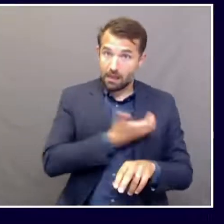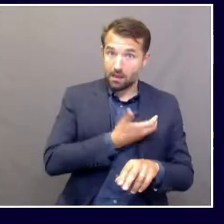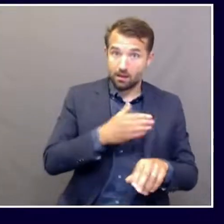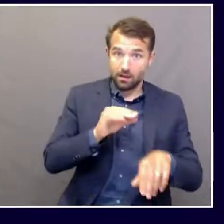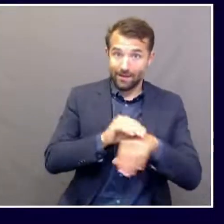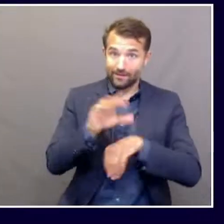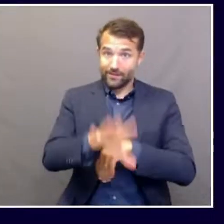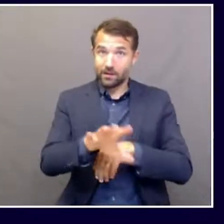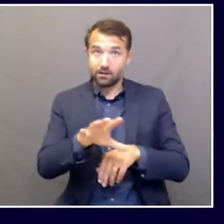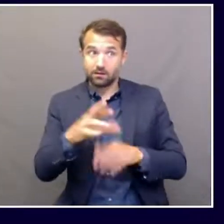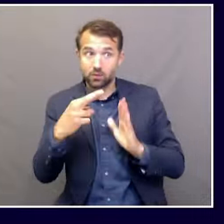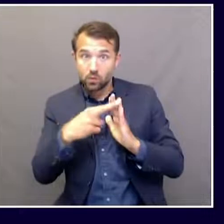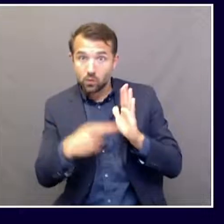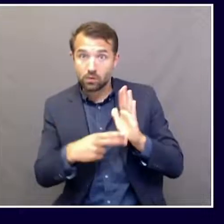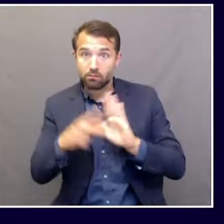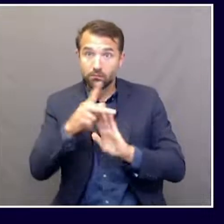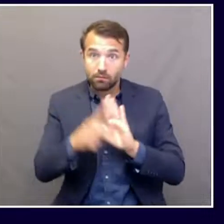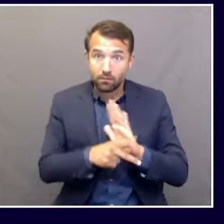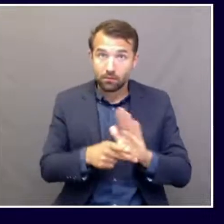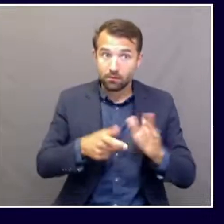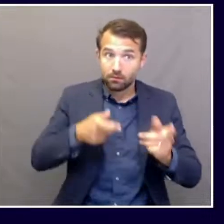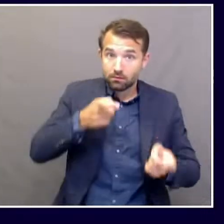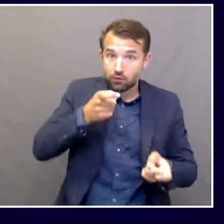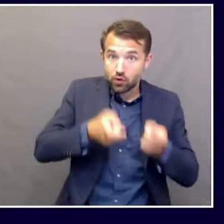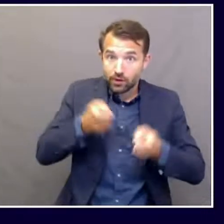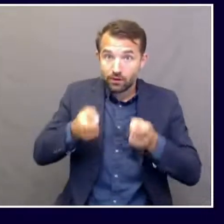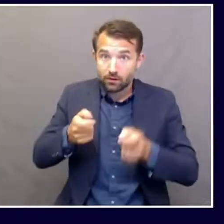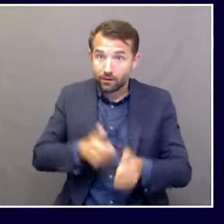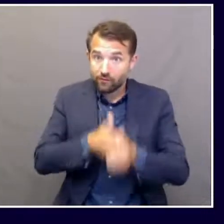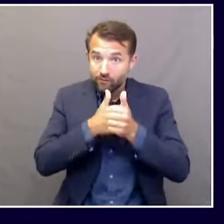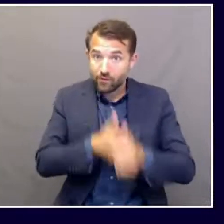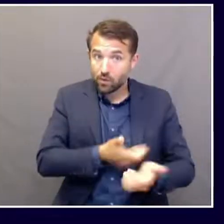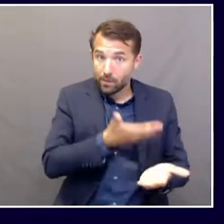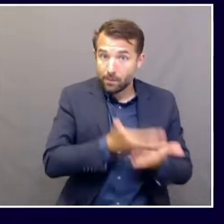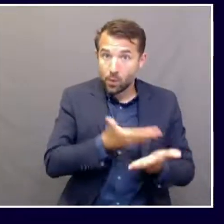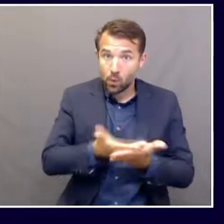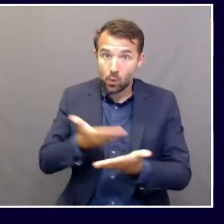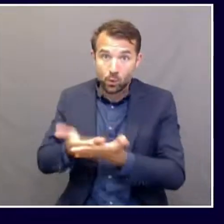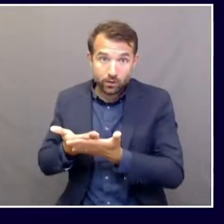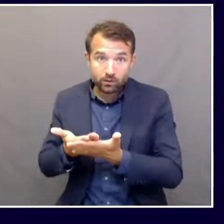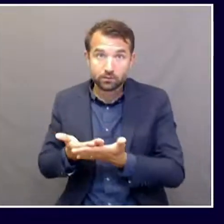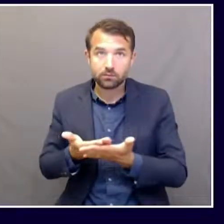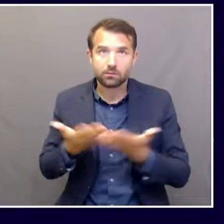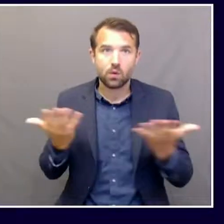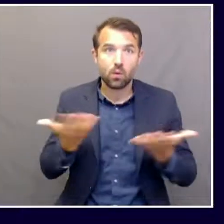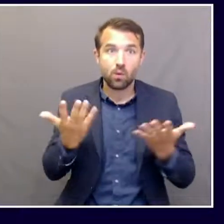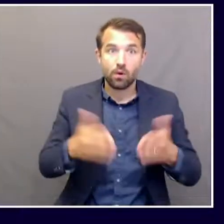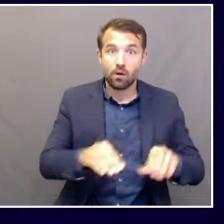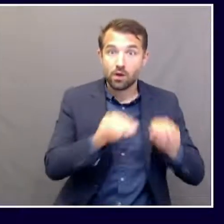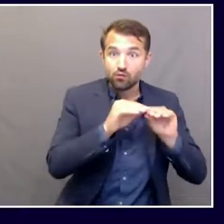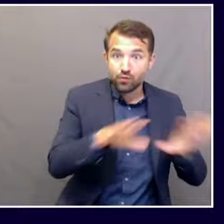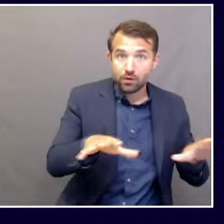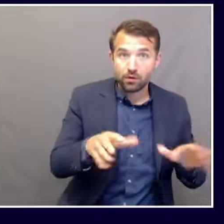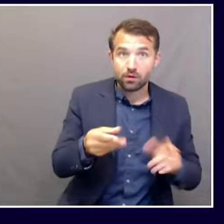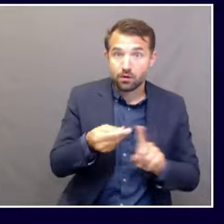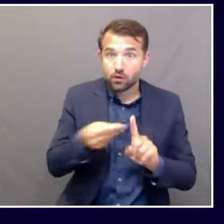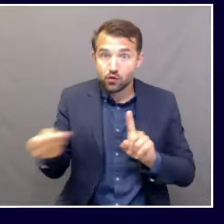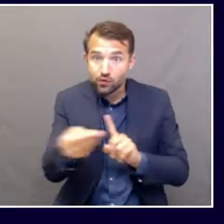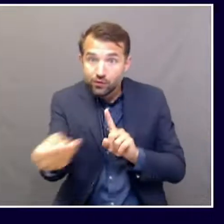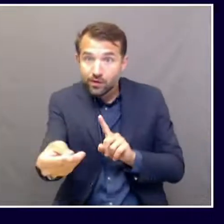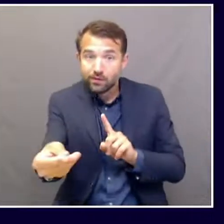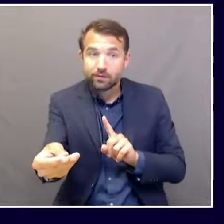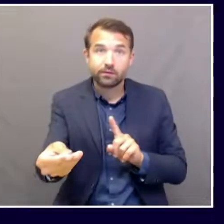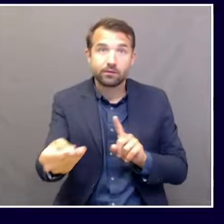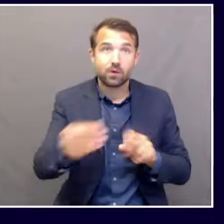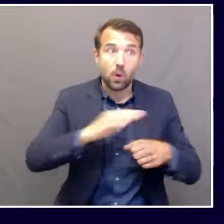both qualitative information, what do we know about outbreaks, transmission, the spread of the disease, as well as our vaccination information,